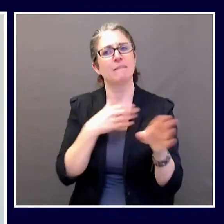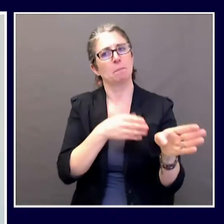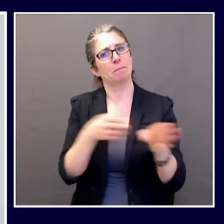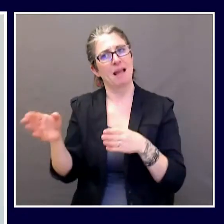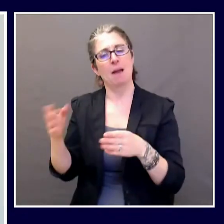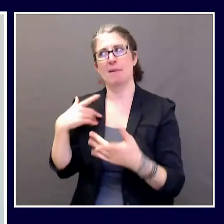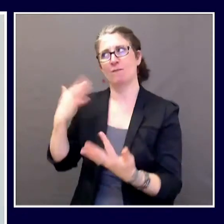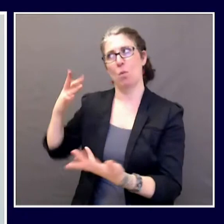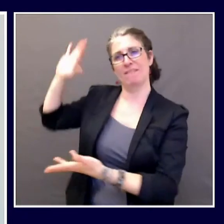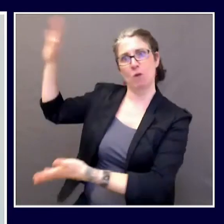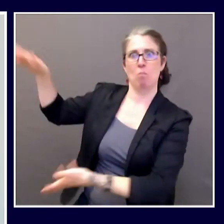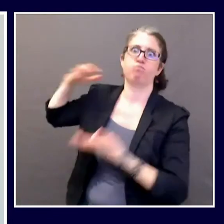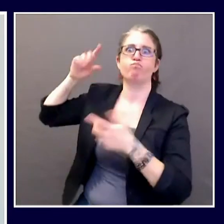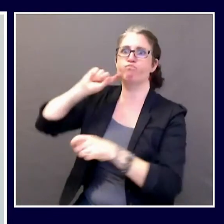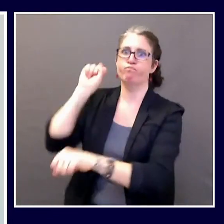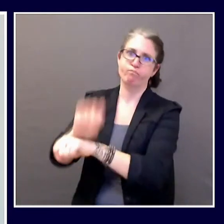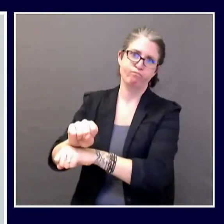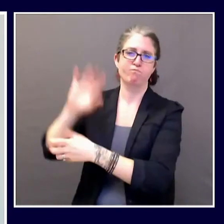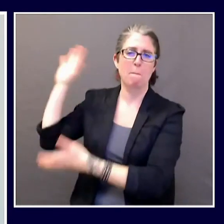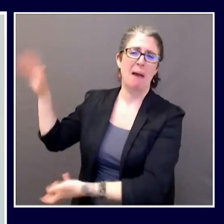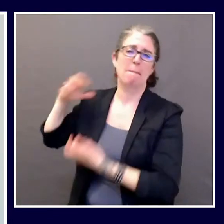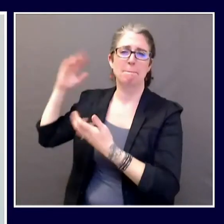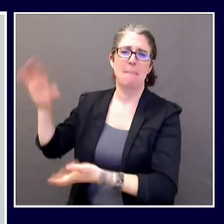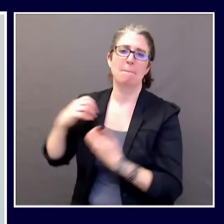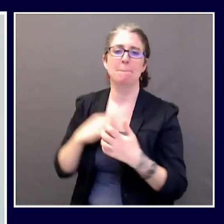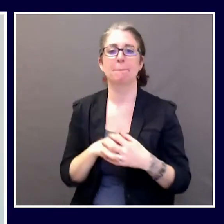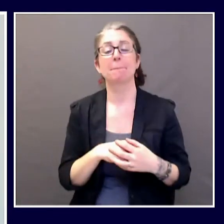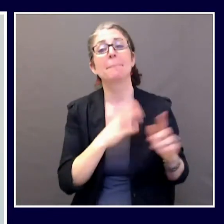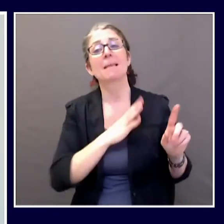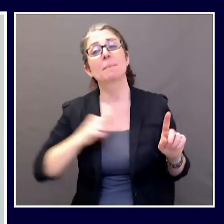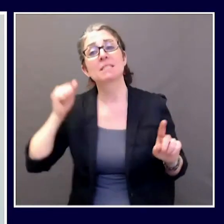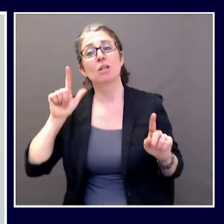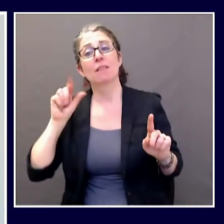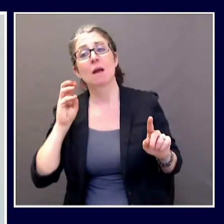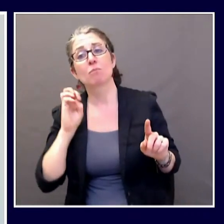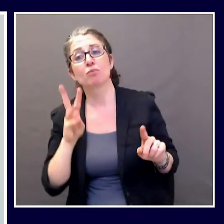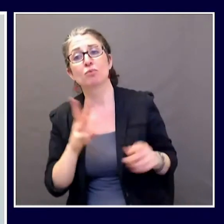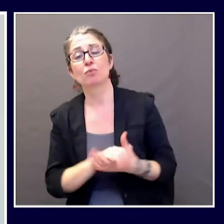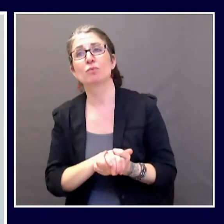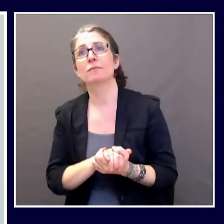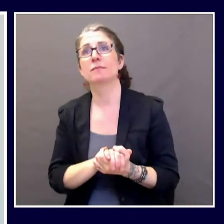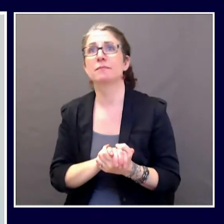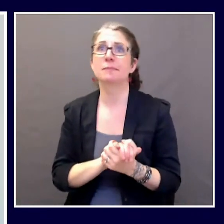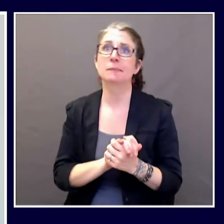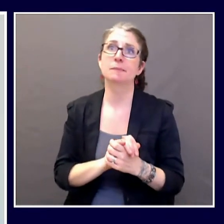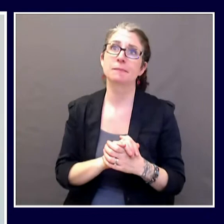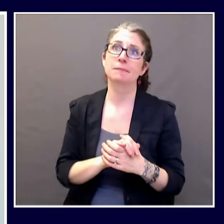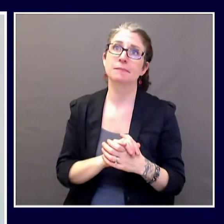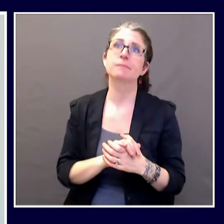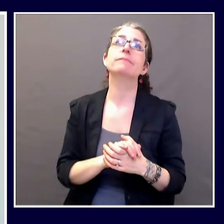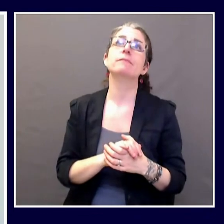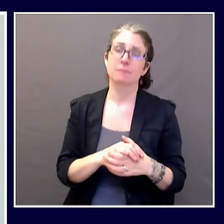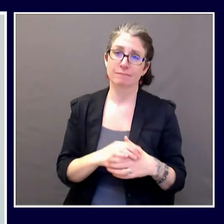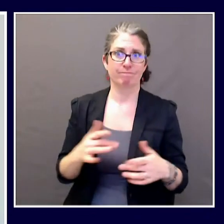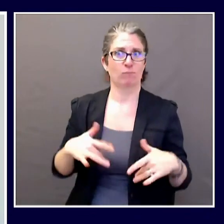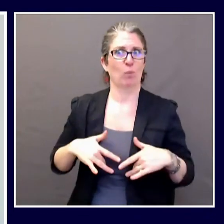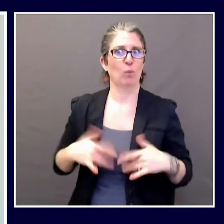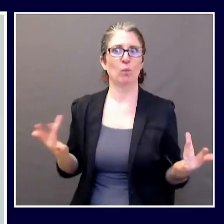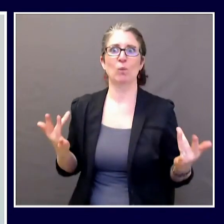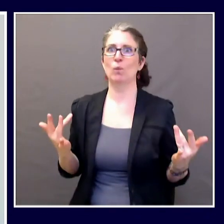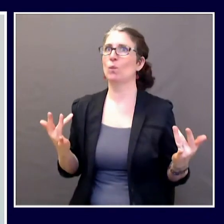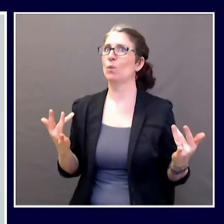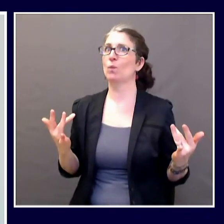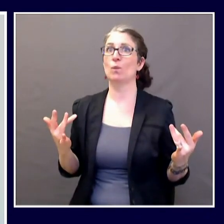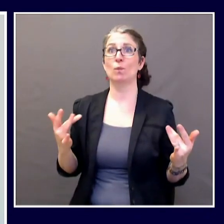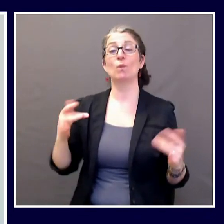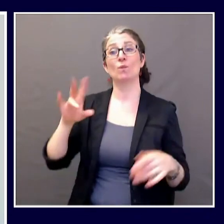discussing. We're excited that we have at this point 75% of Maine residents who are age 70 and older have gotten their